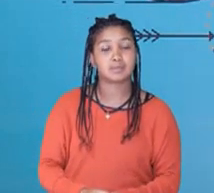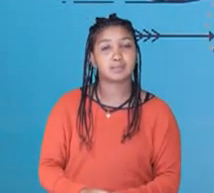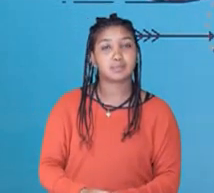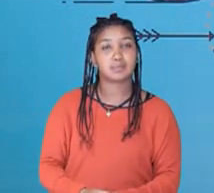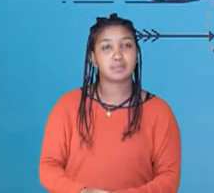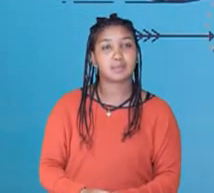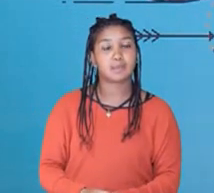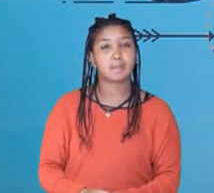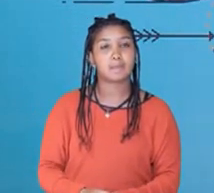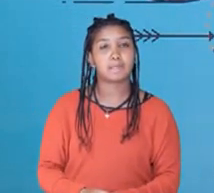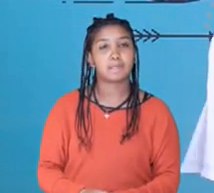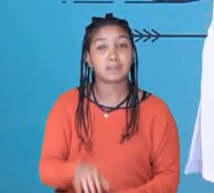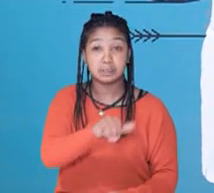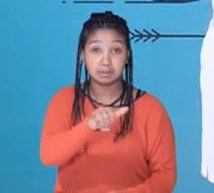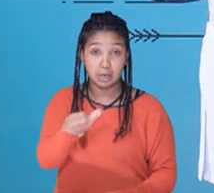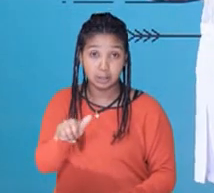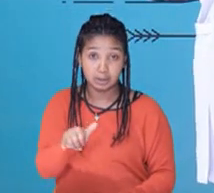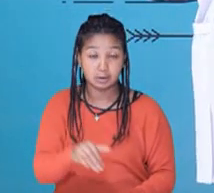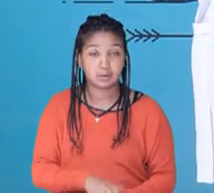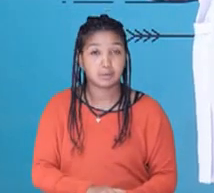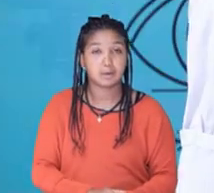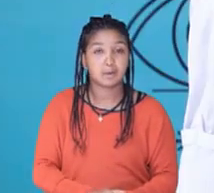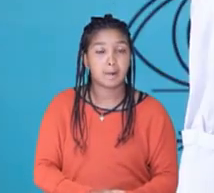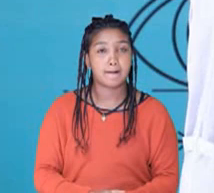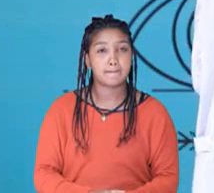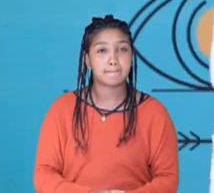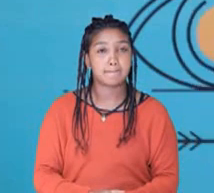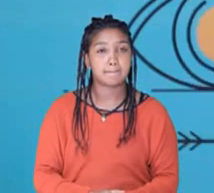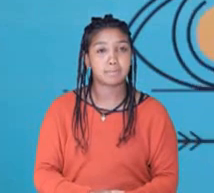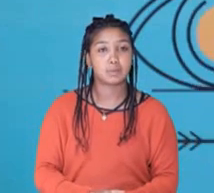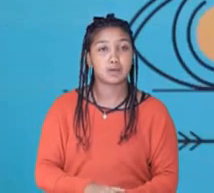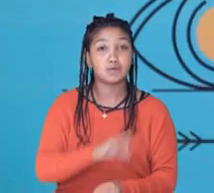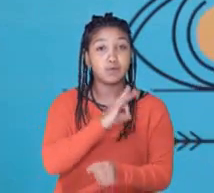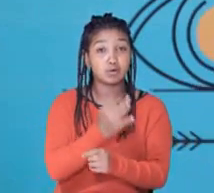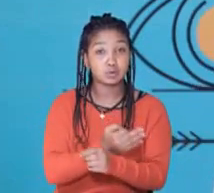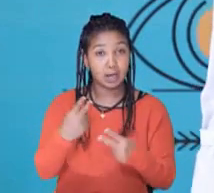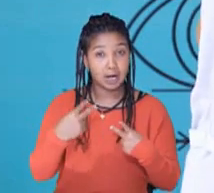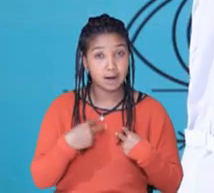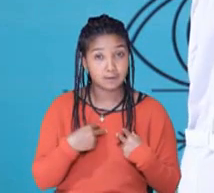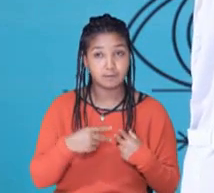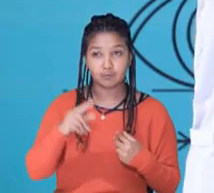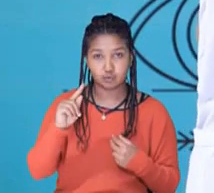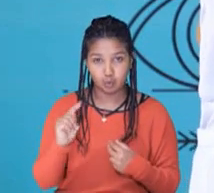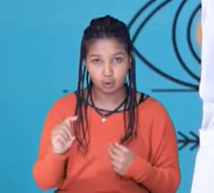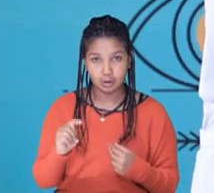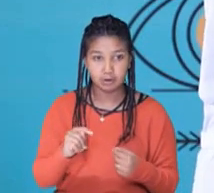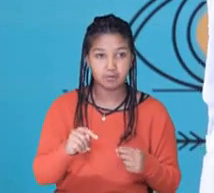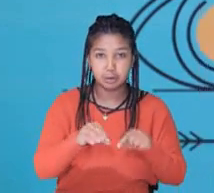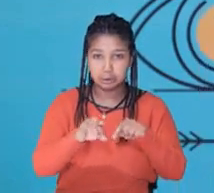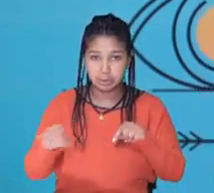force in rotating objects, or the similarity, mean for force we can have torque, and for